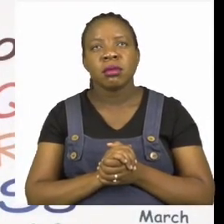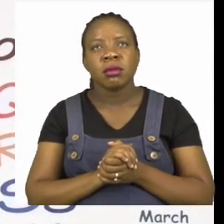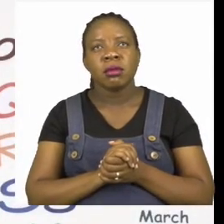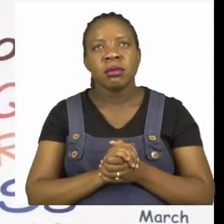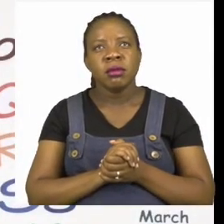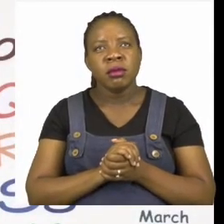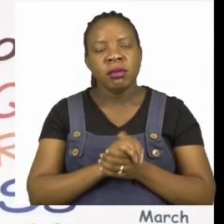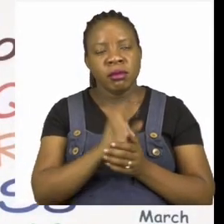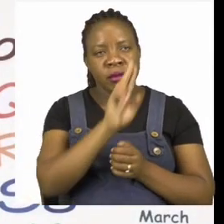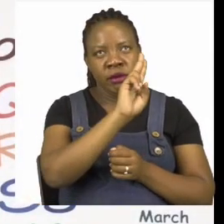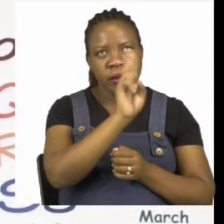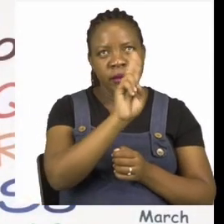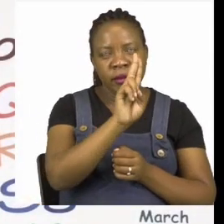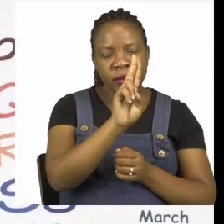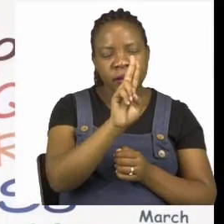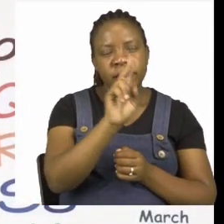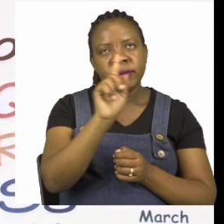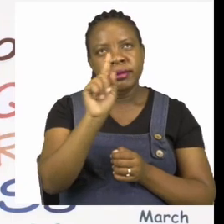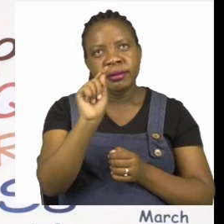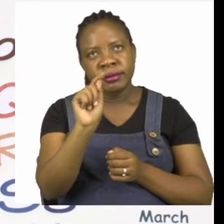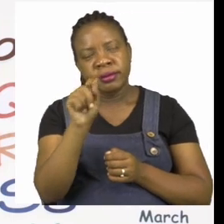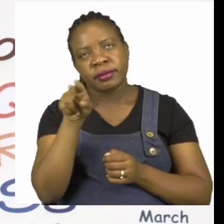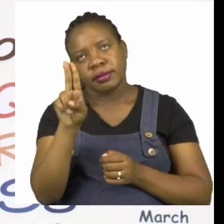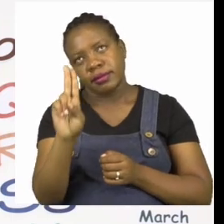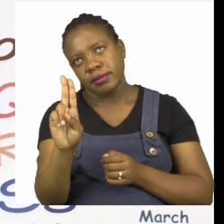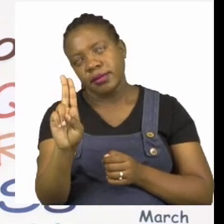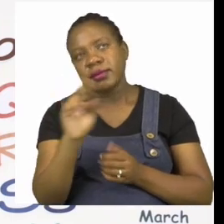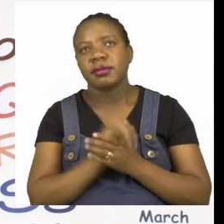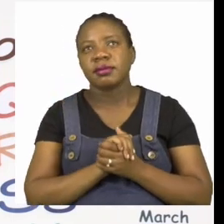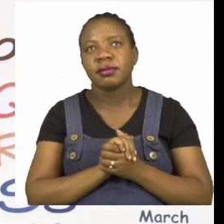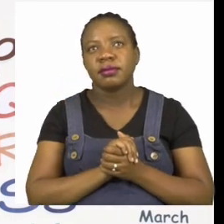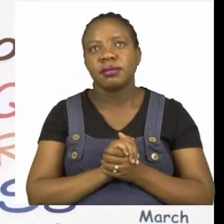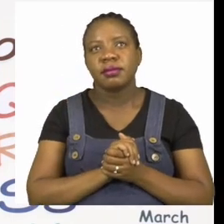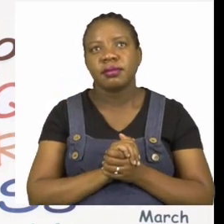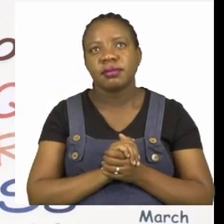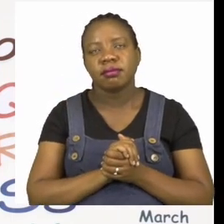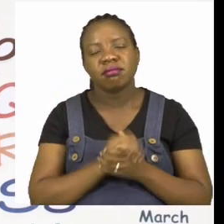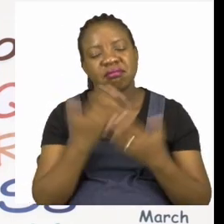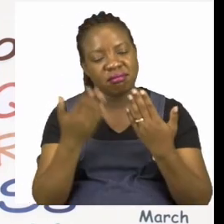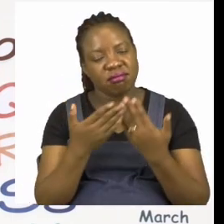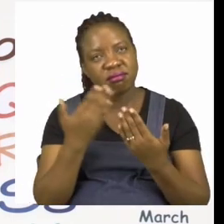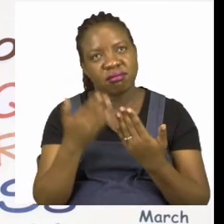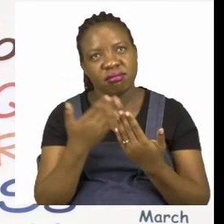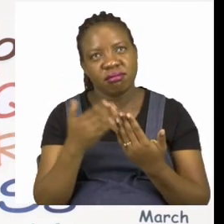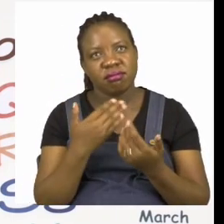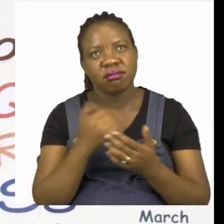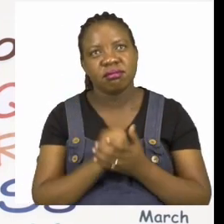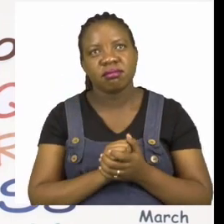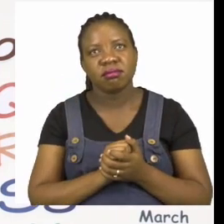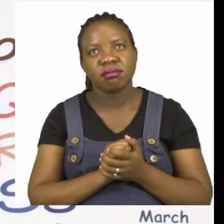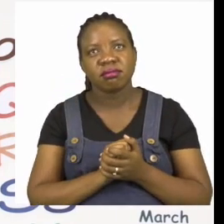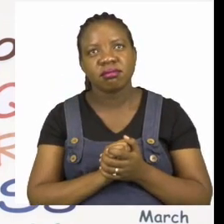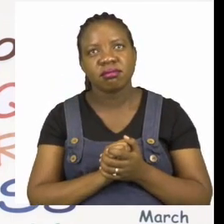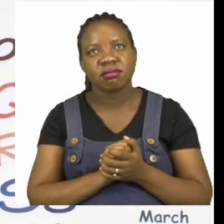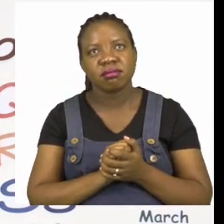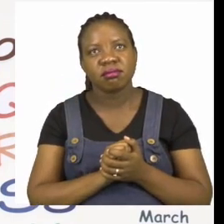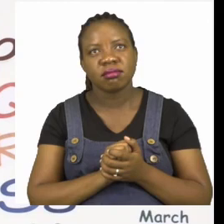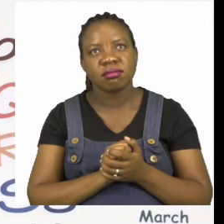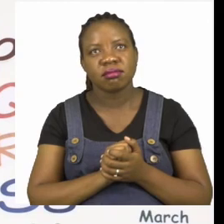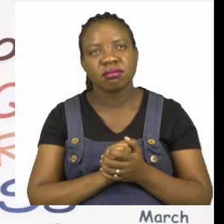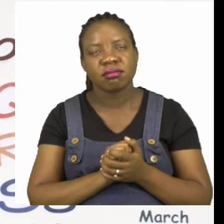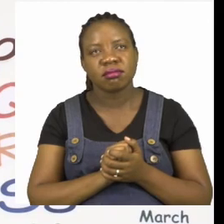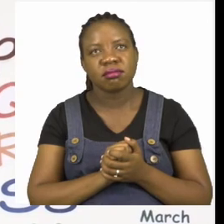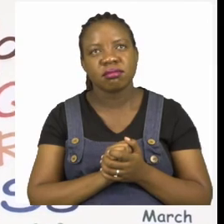front, Mr. Tens, and Mrs. Units. This one is very simple. All we need to do is just count